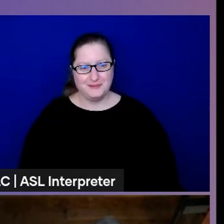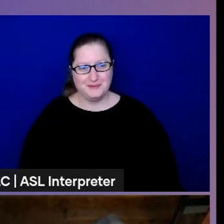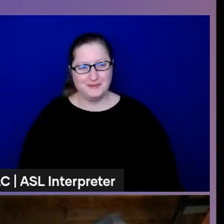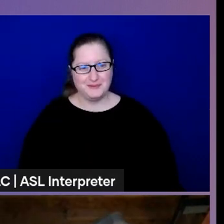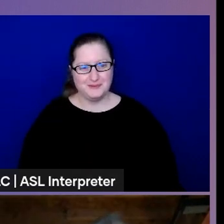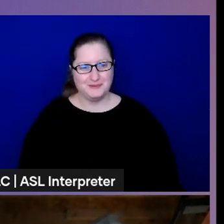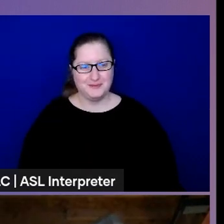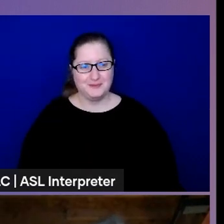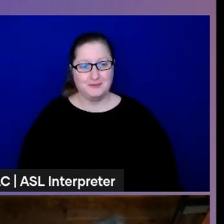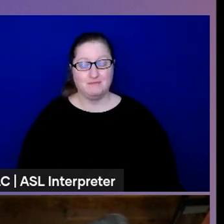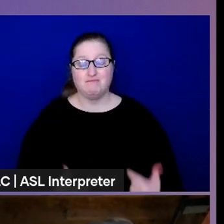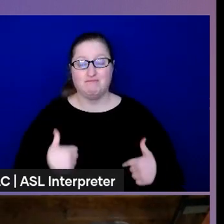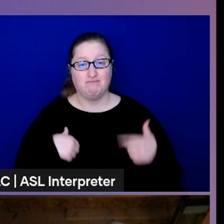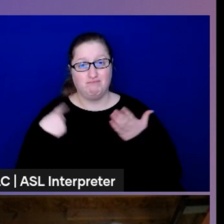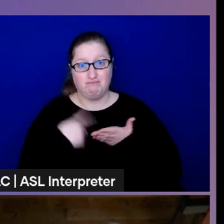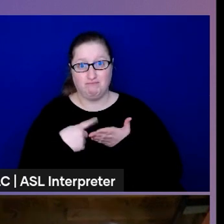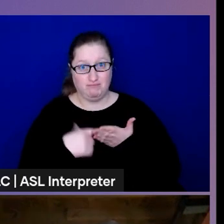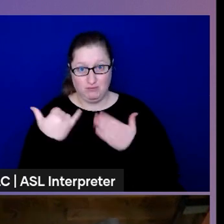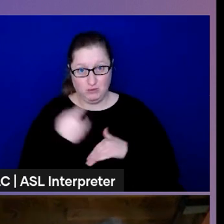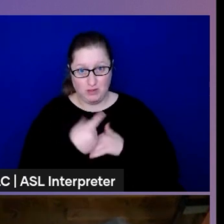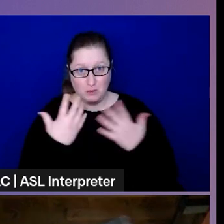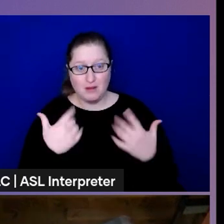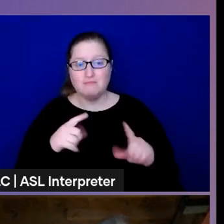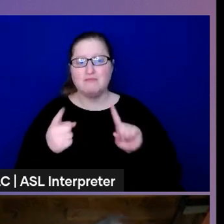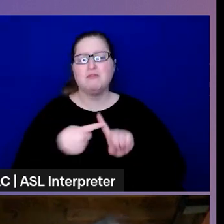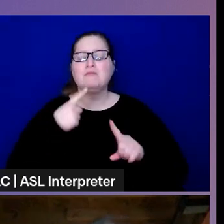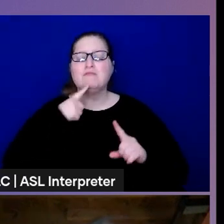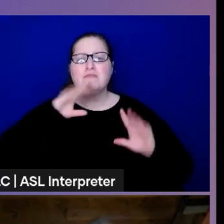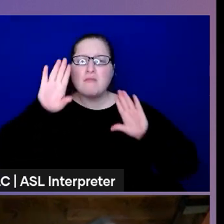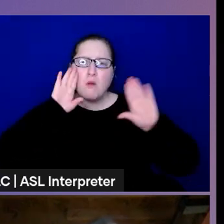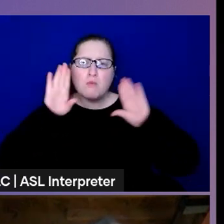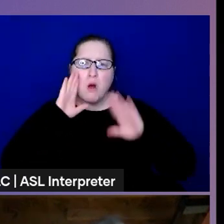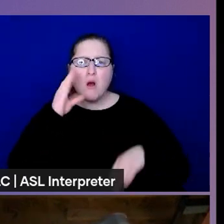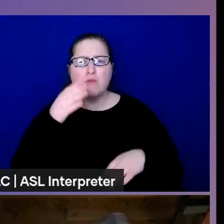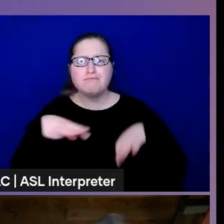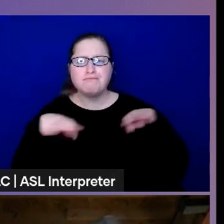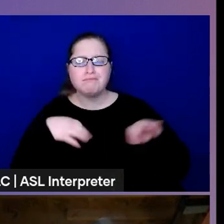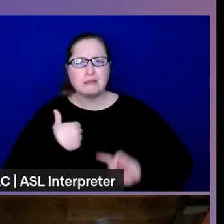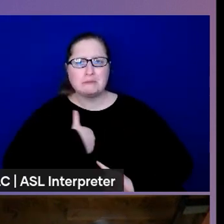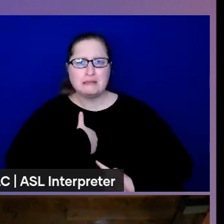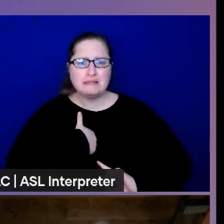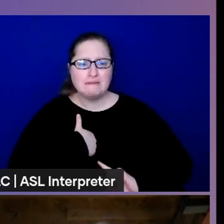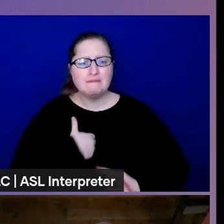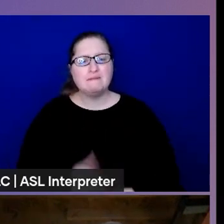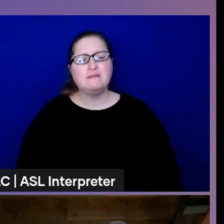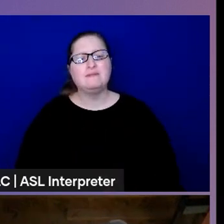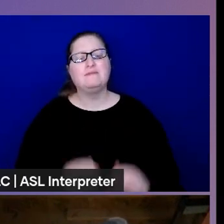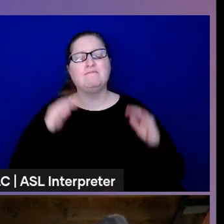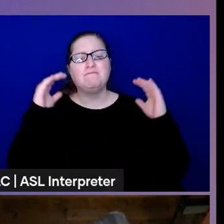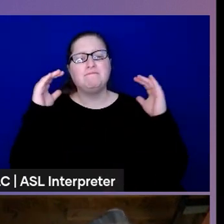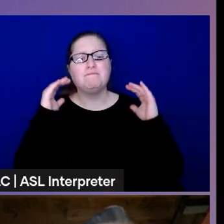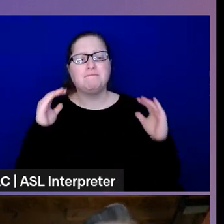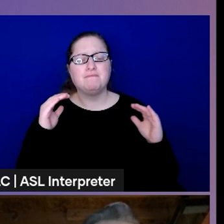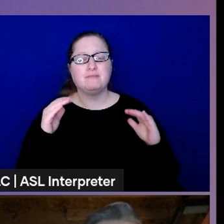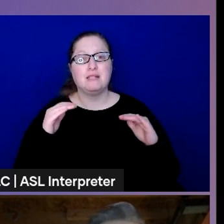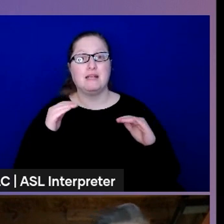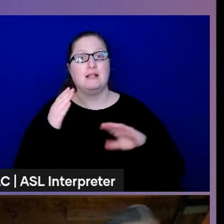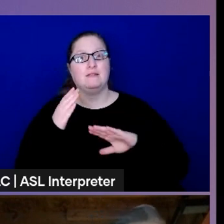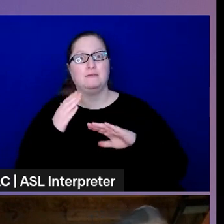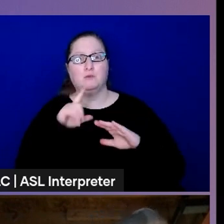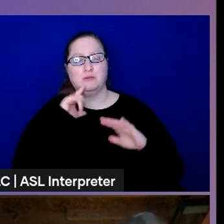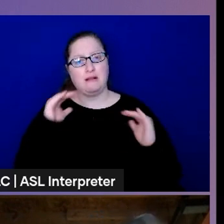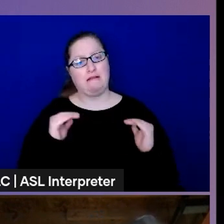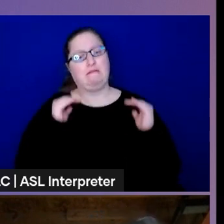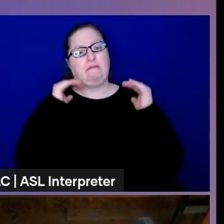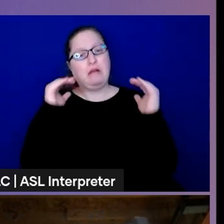So what are we going to talk about today? So first I'll say hello and then tell you a little bit about myself. We're going to talk about advanced Terraform techniques, a little bit of